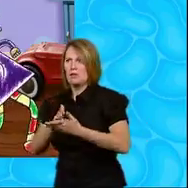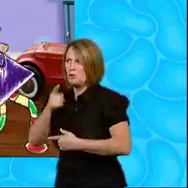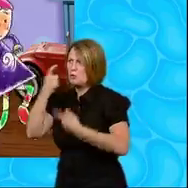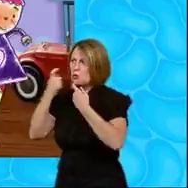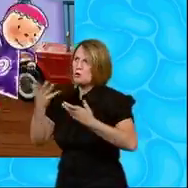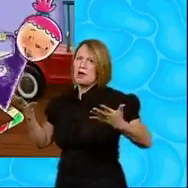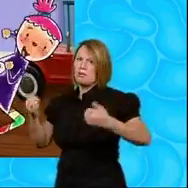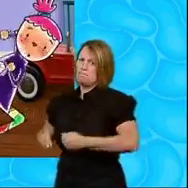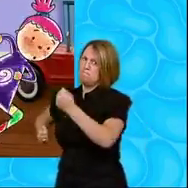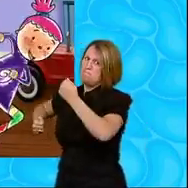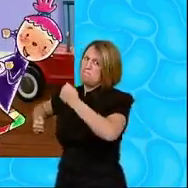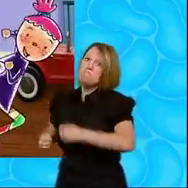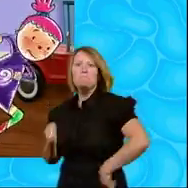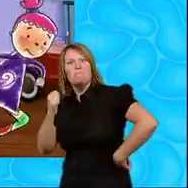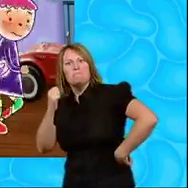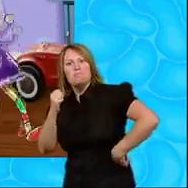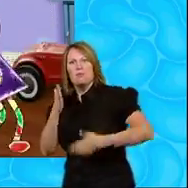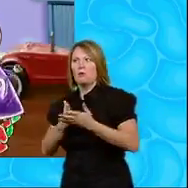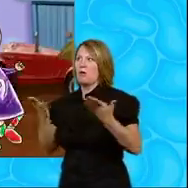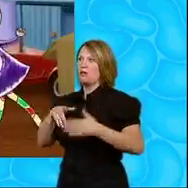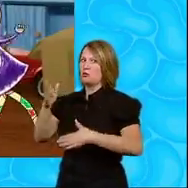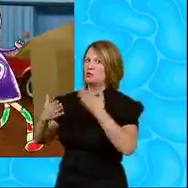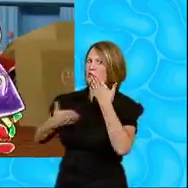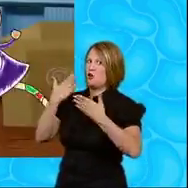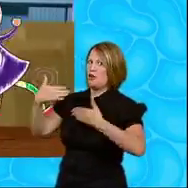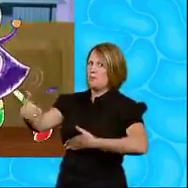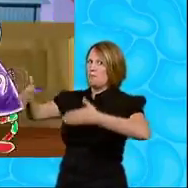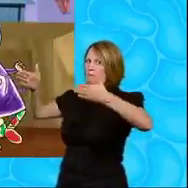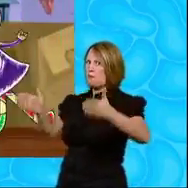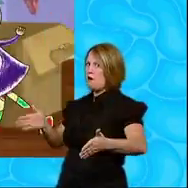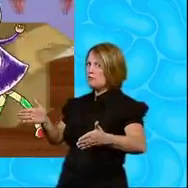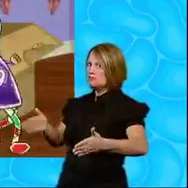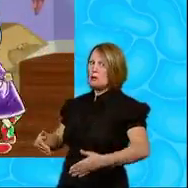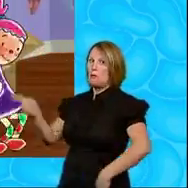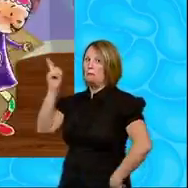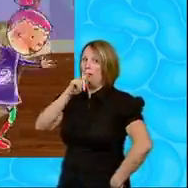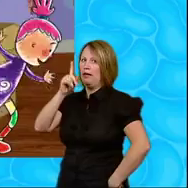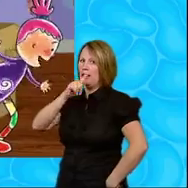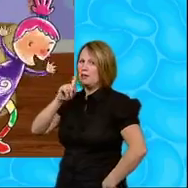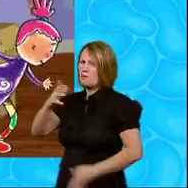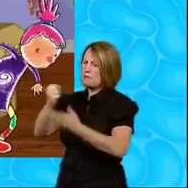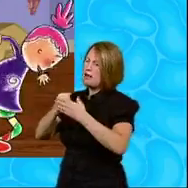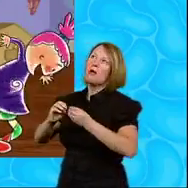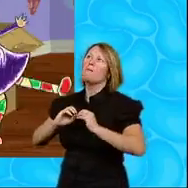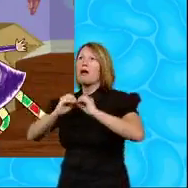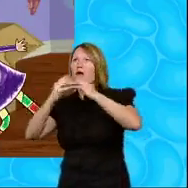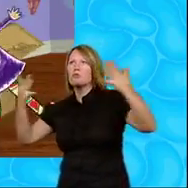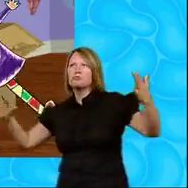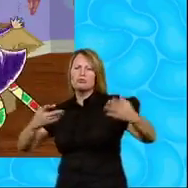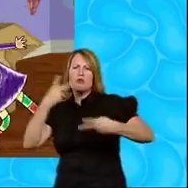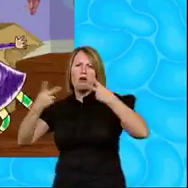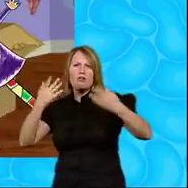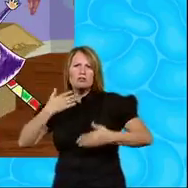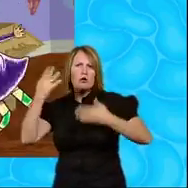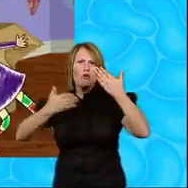Yes-a-rooney, positoonie. We're going to the story box, where Pinky's really good at